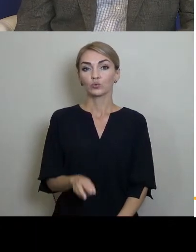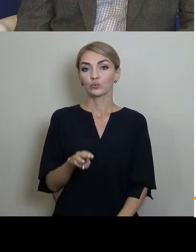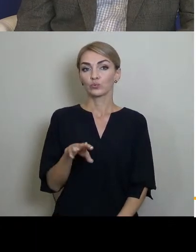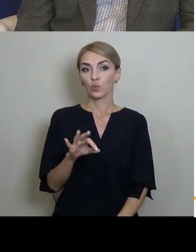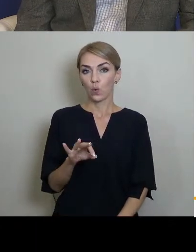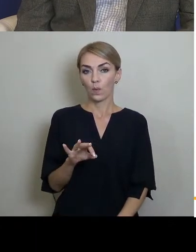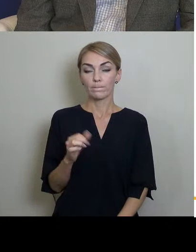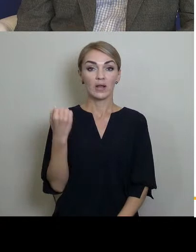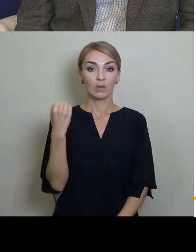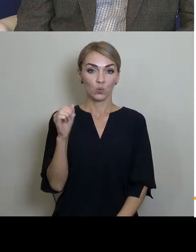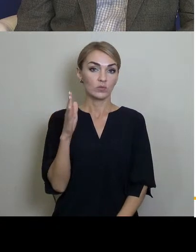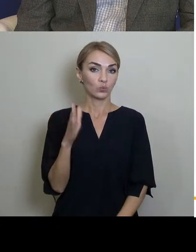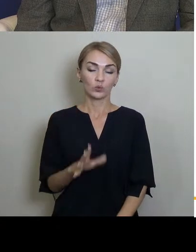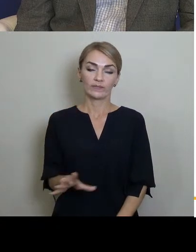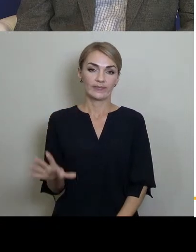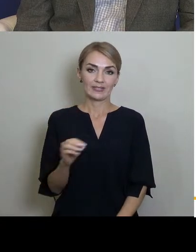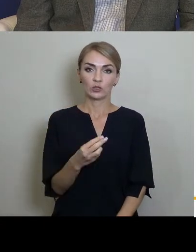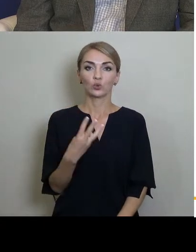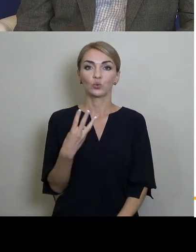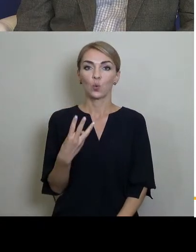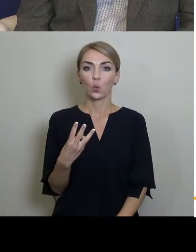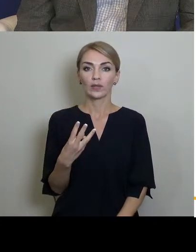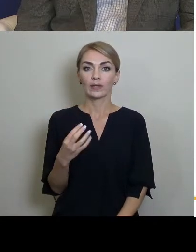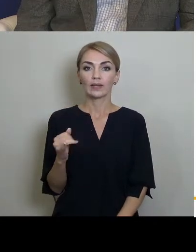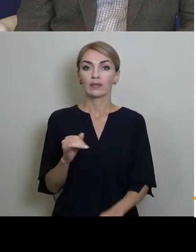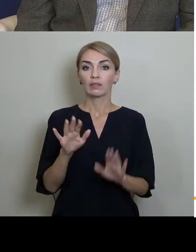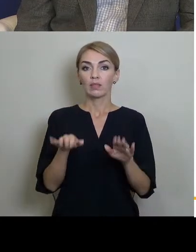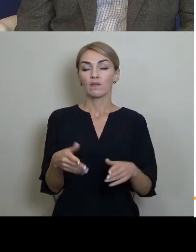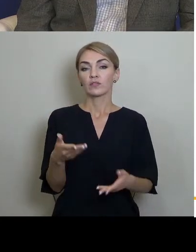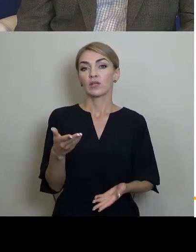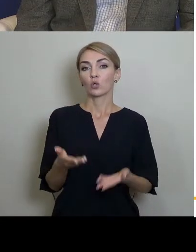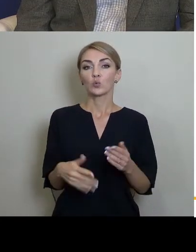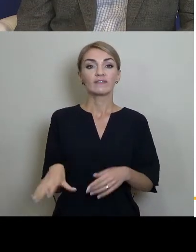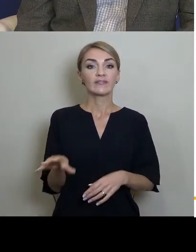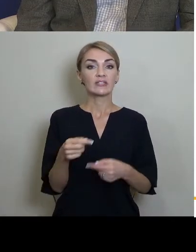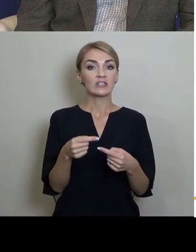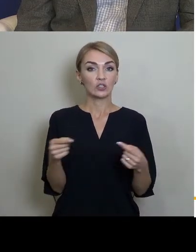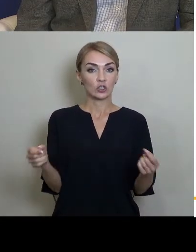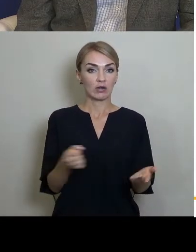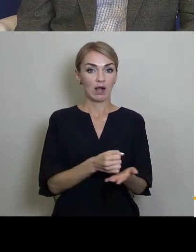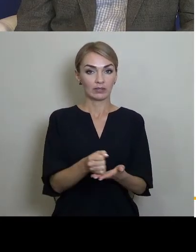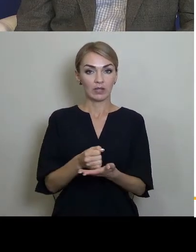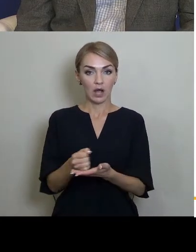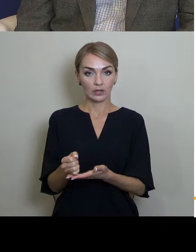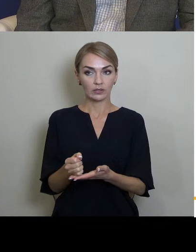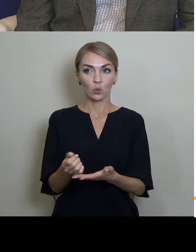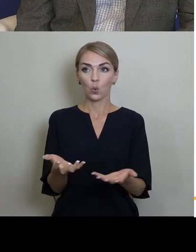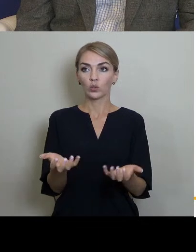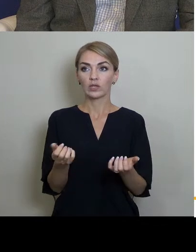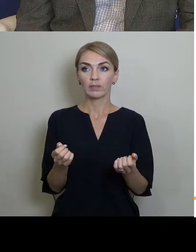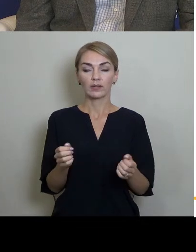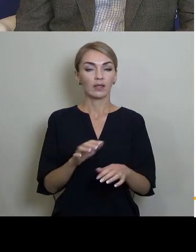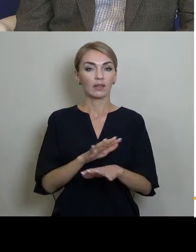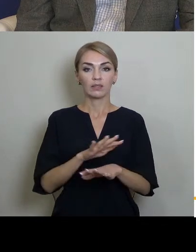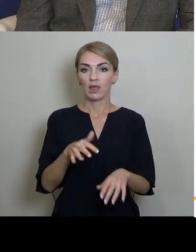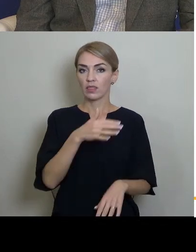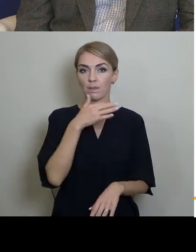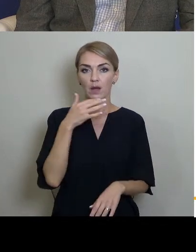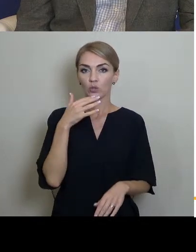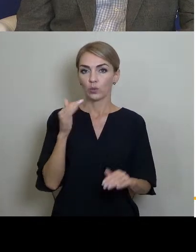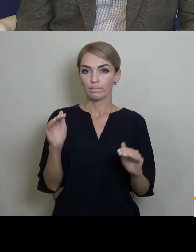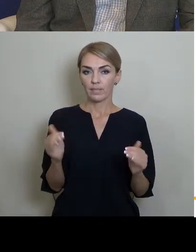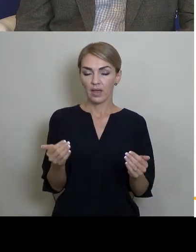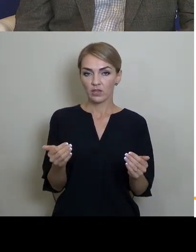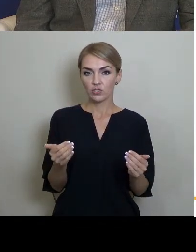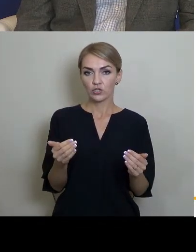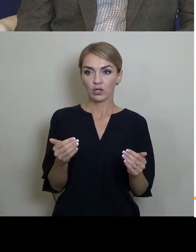And thus, all 3 of them are going to be the winners, and even other candidates have got not